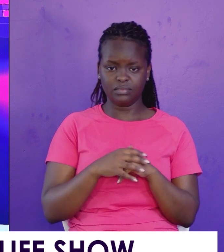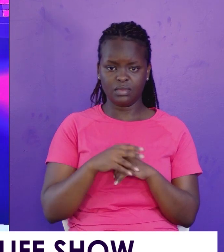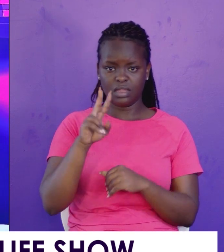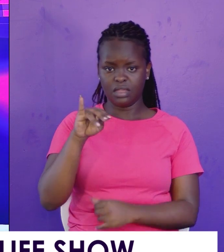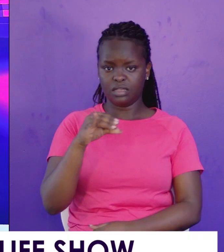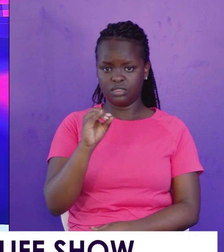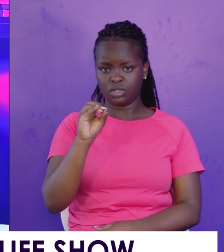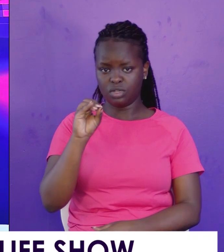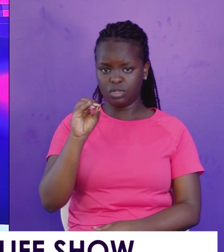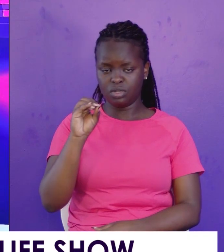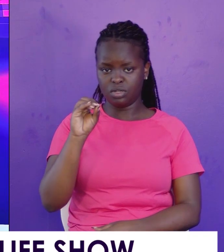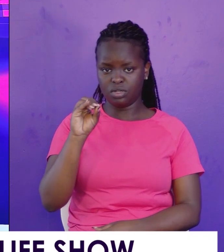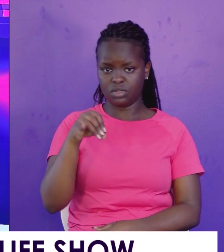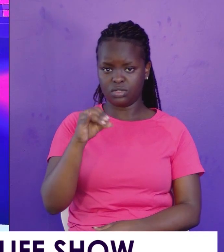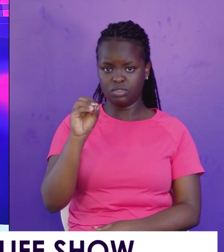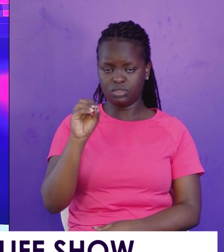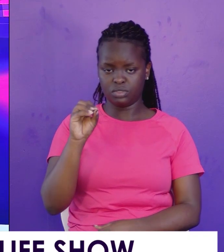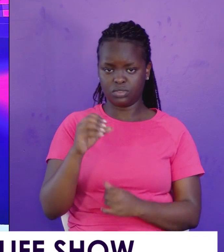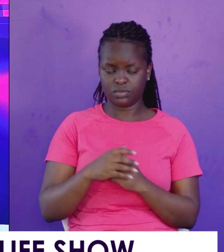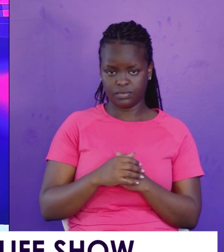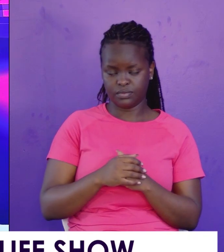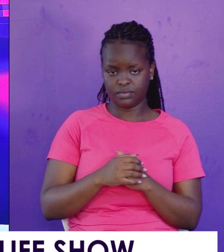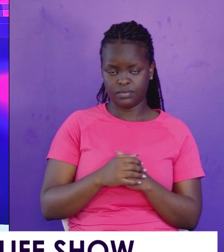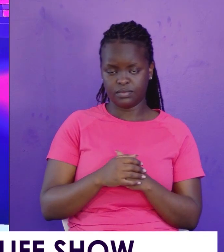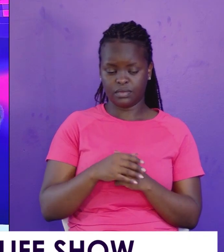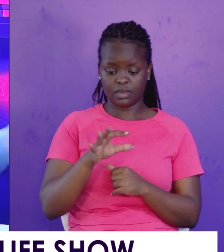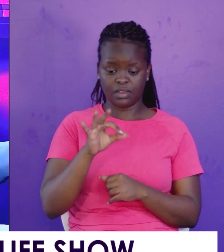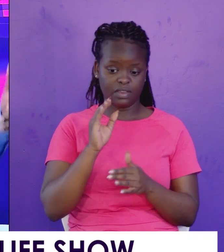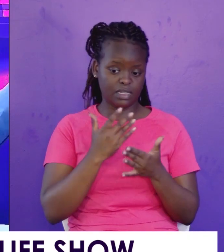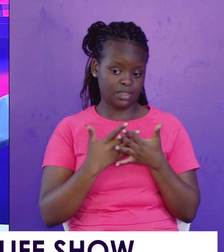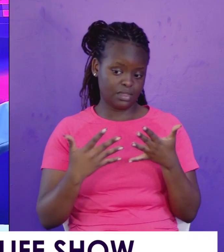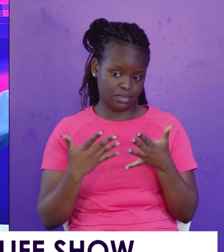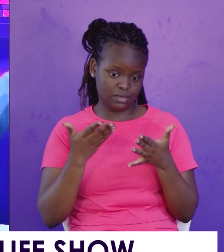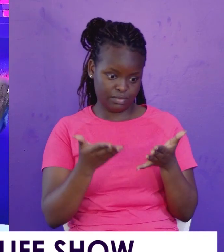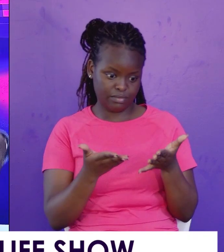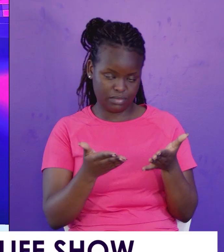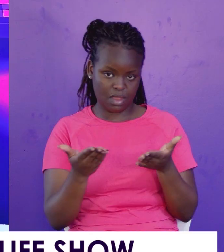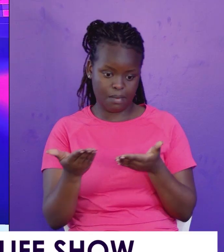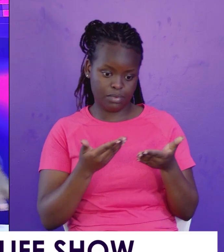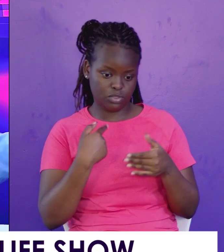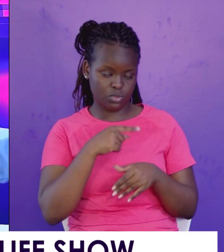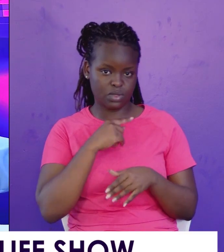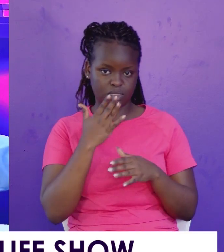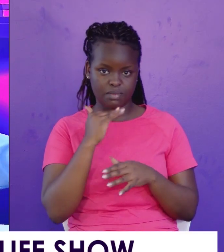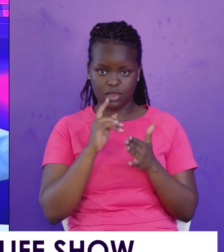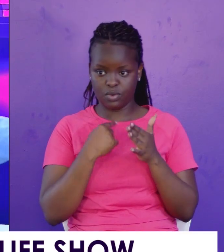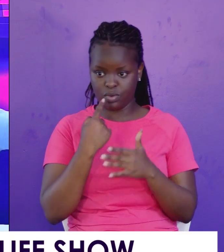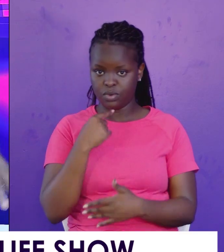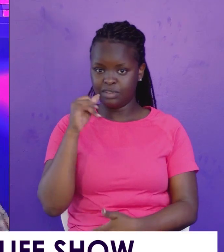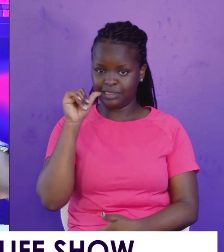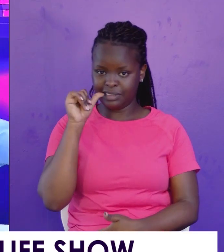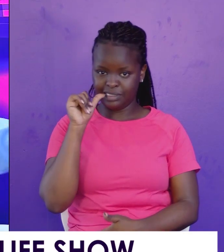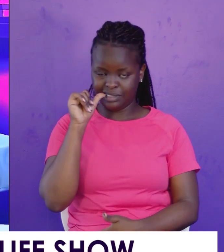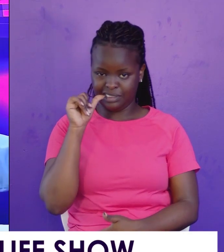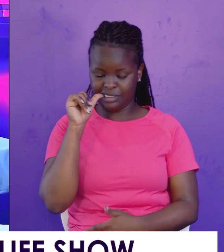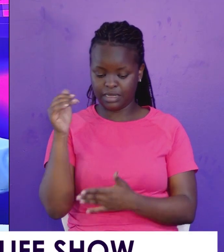used to like the strip suits. So you find that those were things that were brought to us by the culture that those people